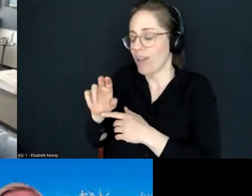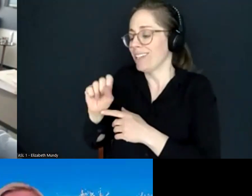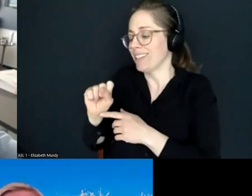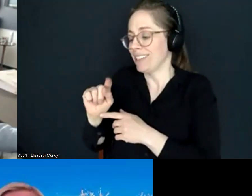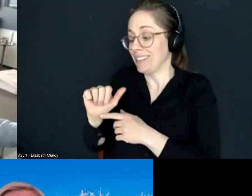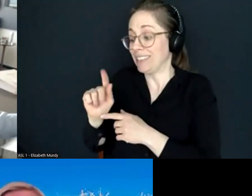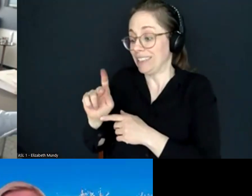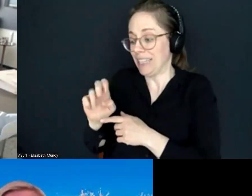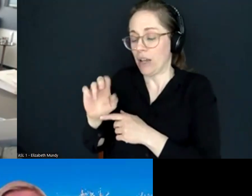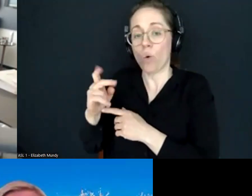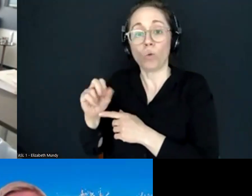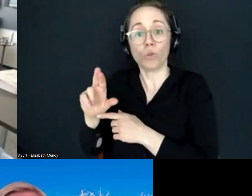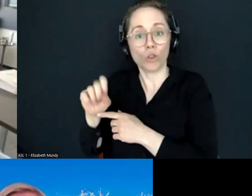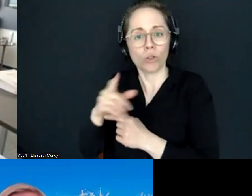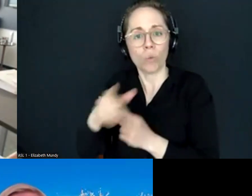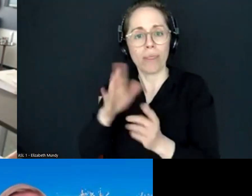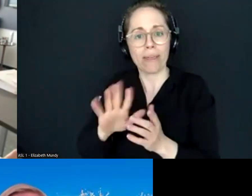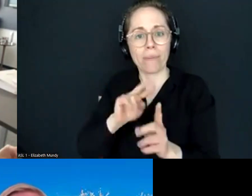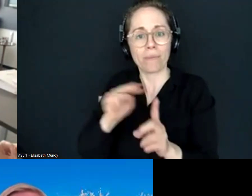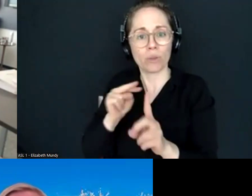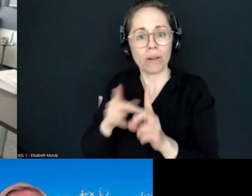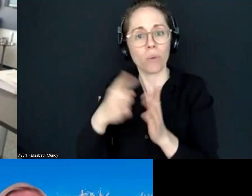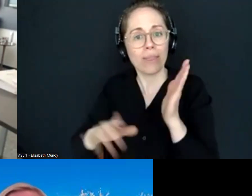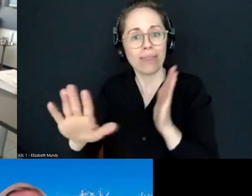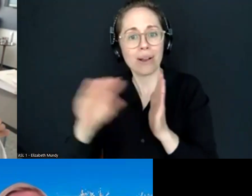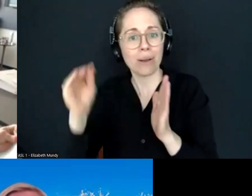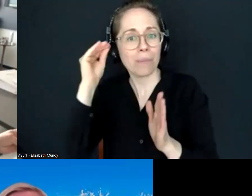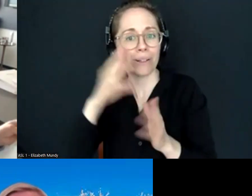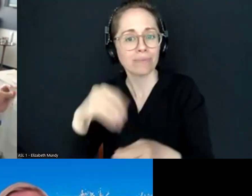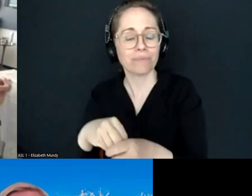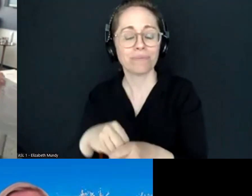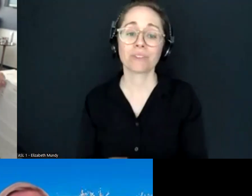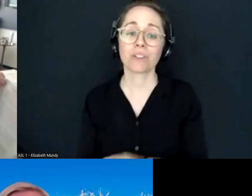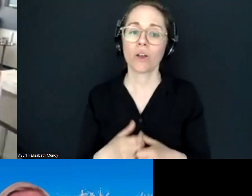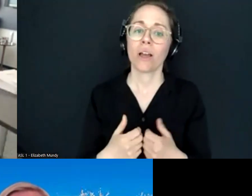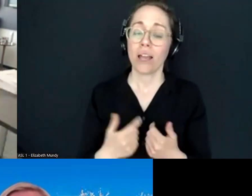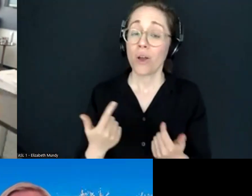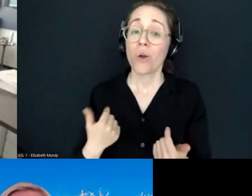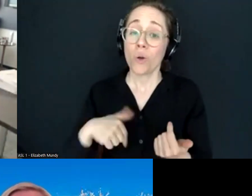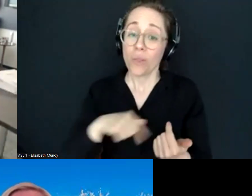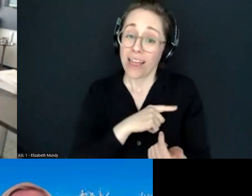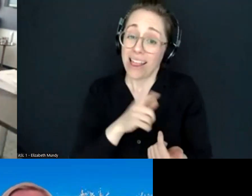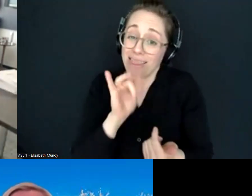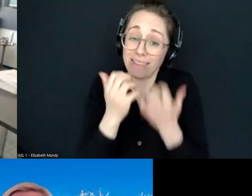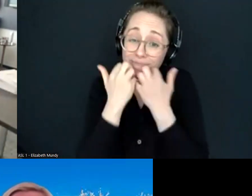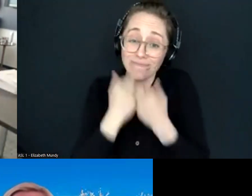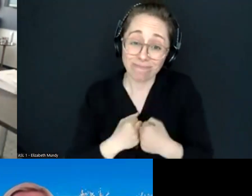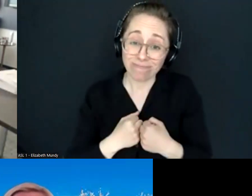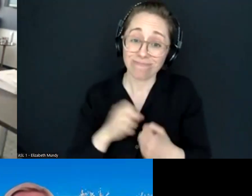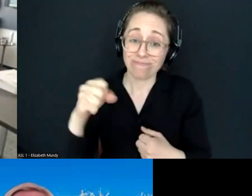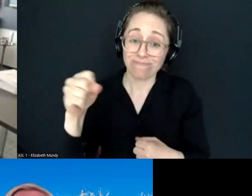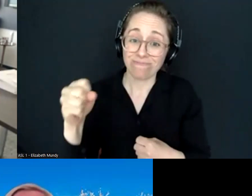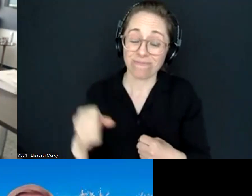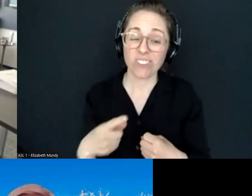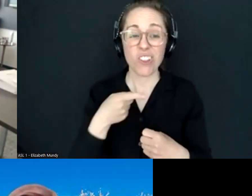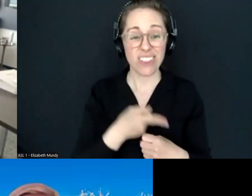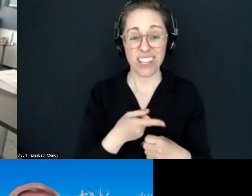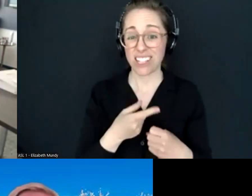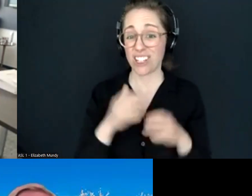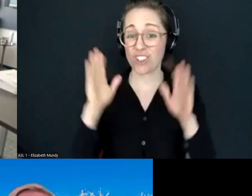assure you that other leaders in this administration really value stakeholder input. And so this is a very effective way